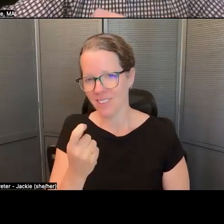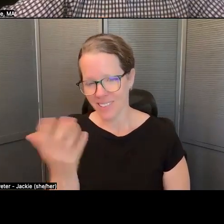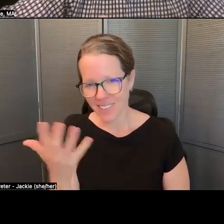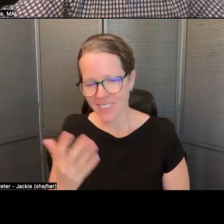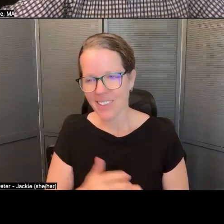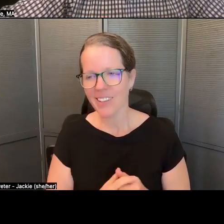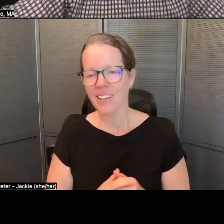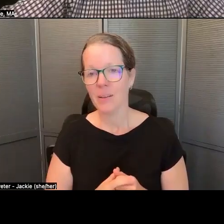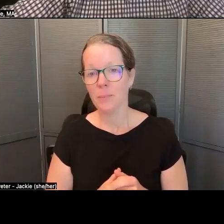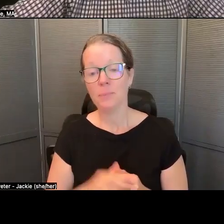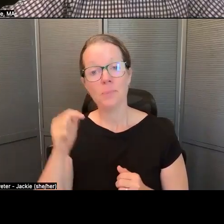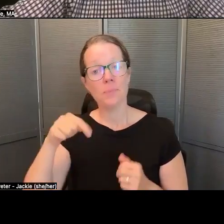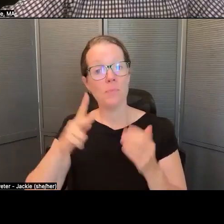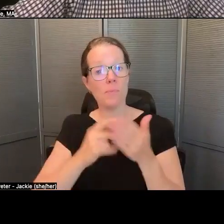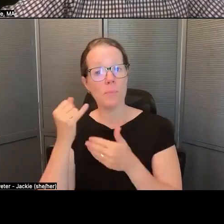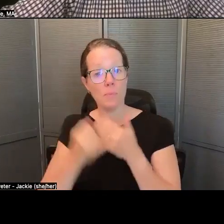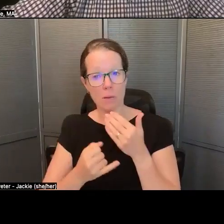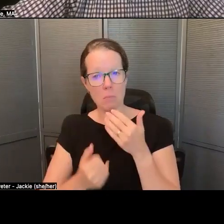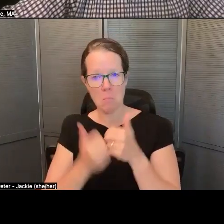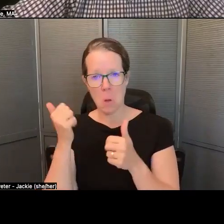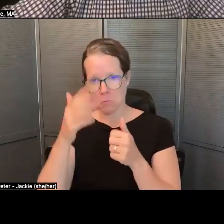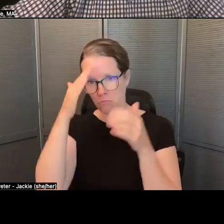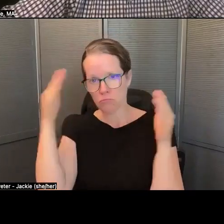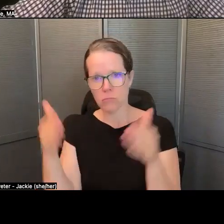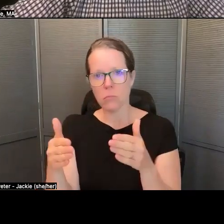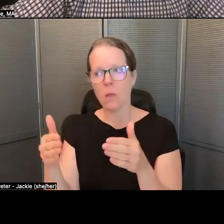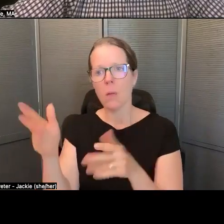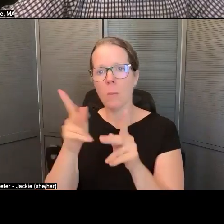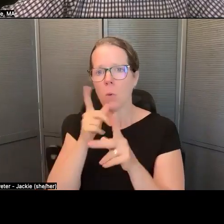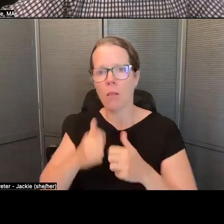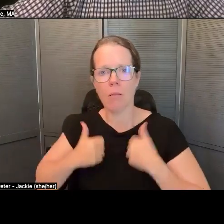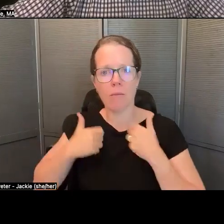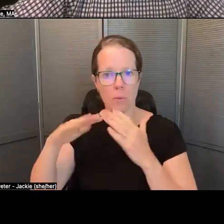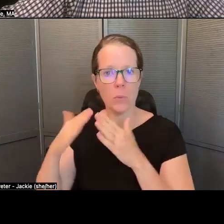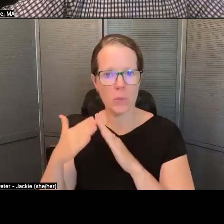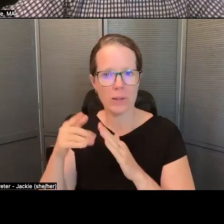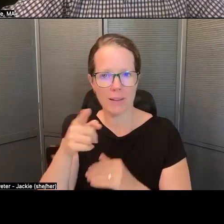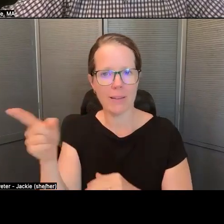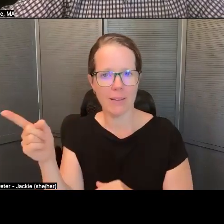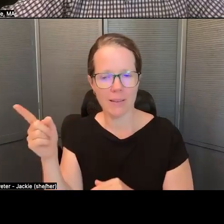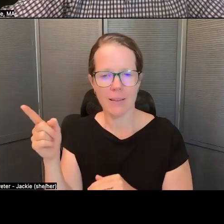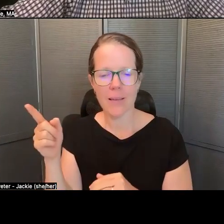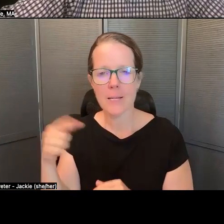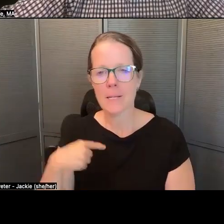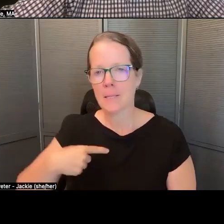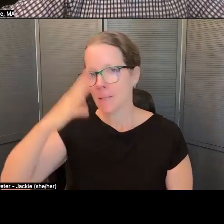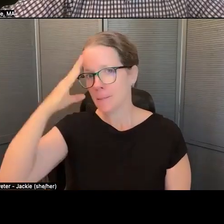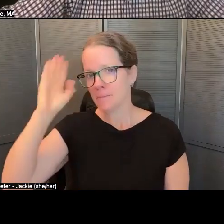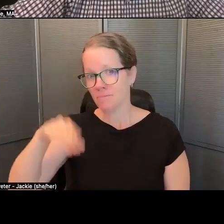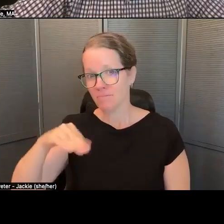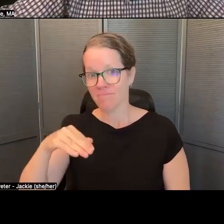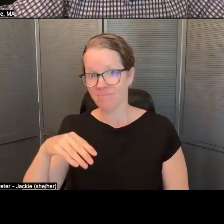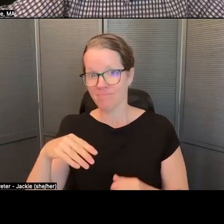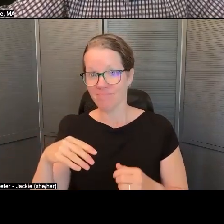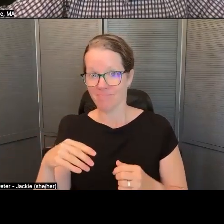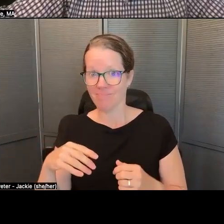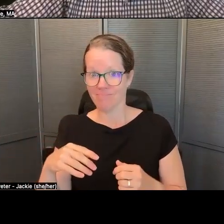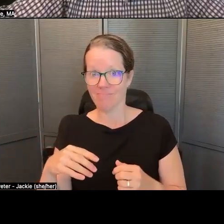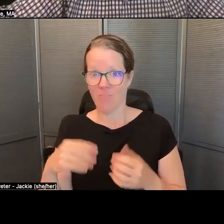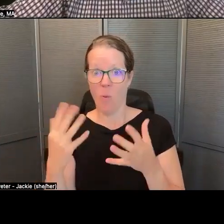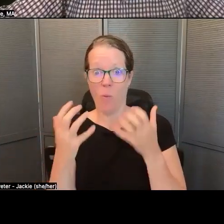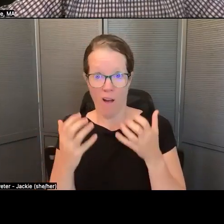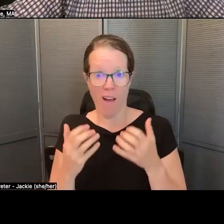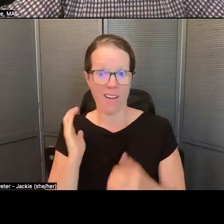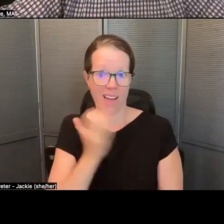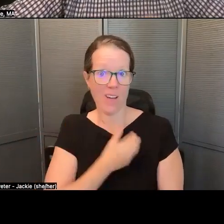project primarily focused on our individuals in the community. And I know there is a need and a want for it in our